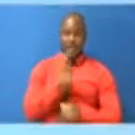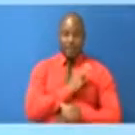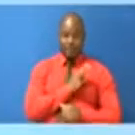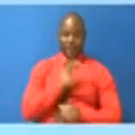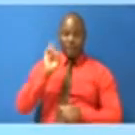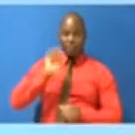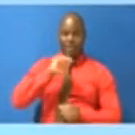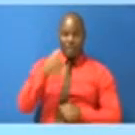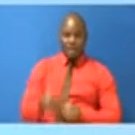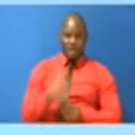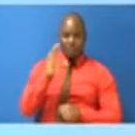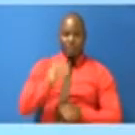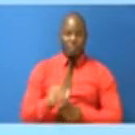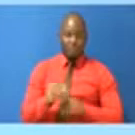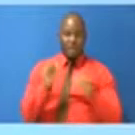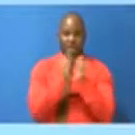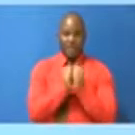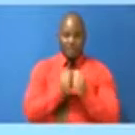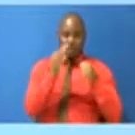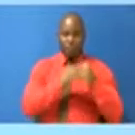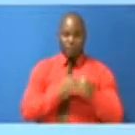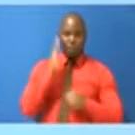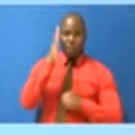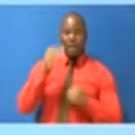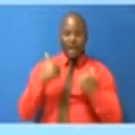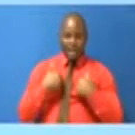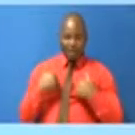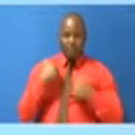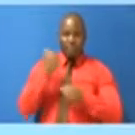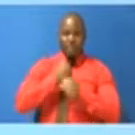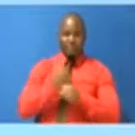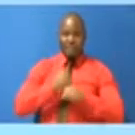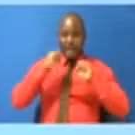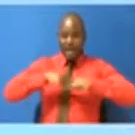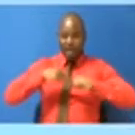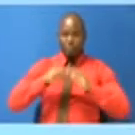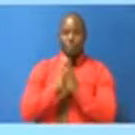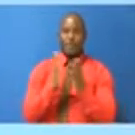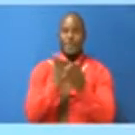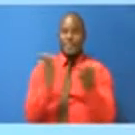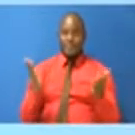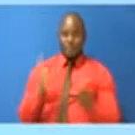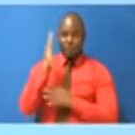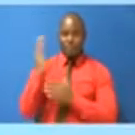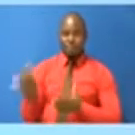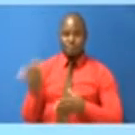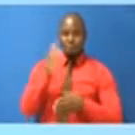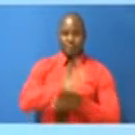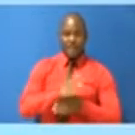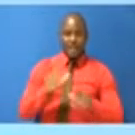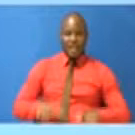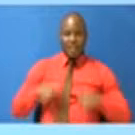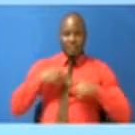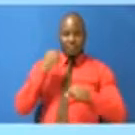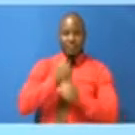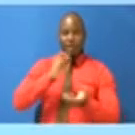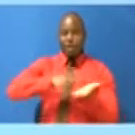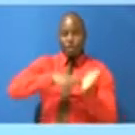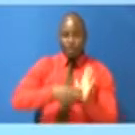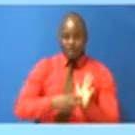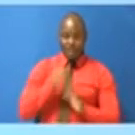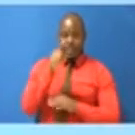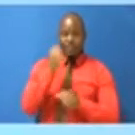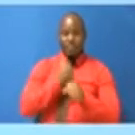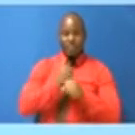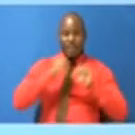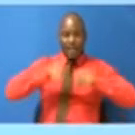county from the 10th of august we shall have a performance agreement with them we will bring back to live performance contracting and that